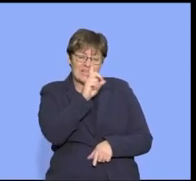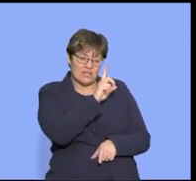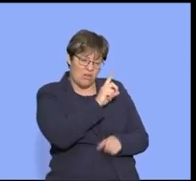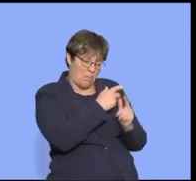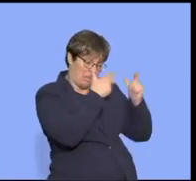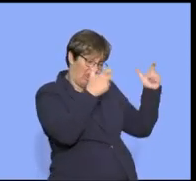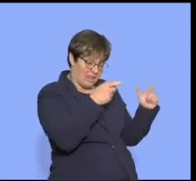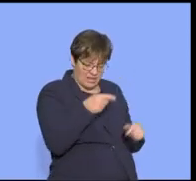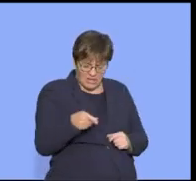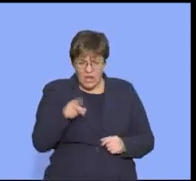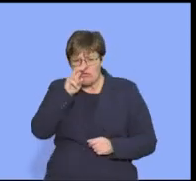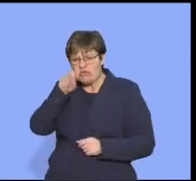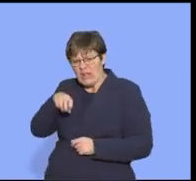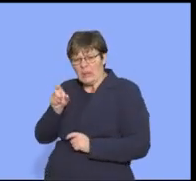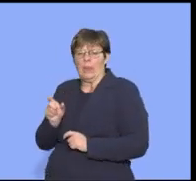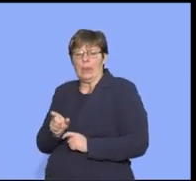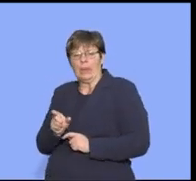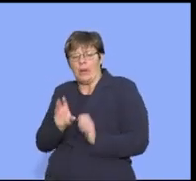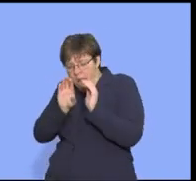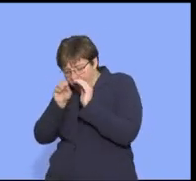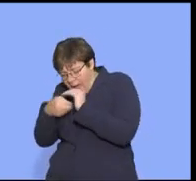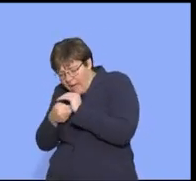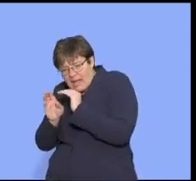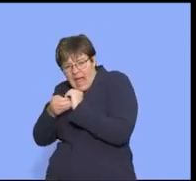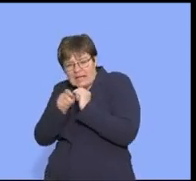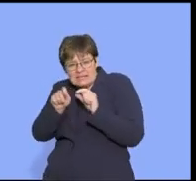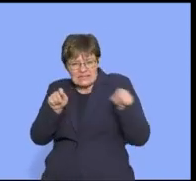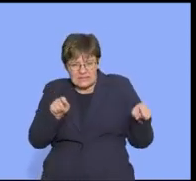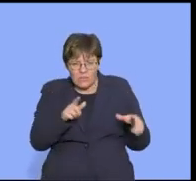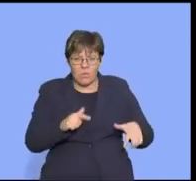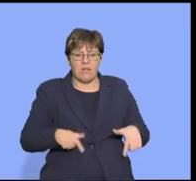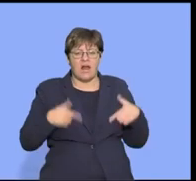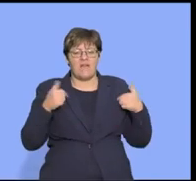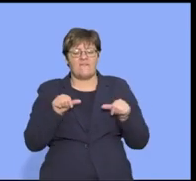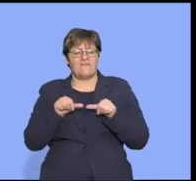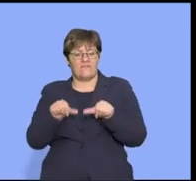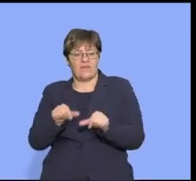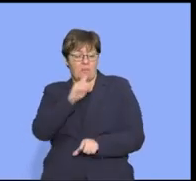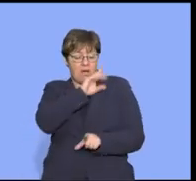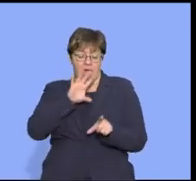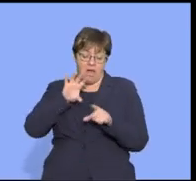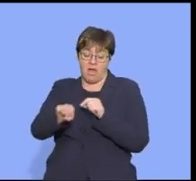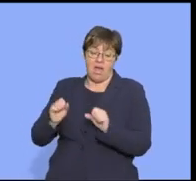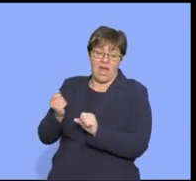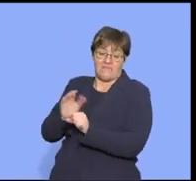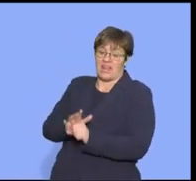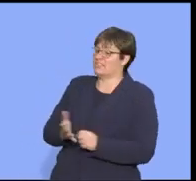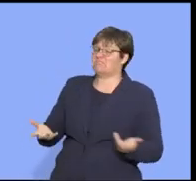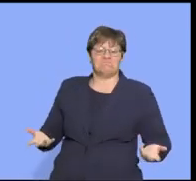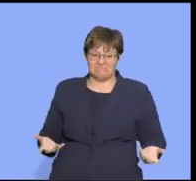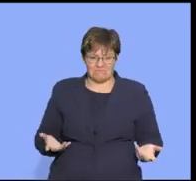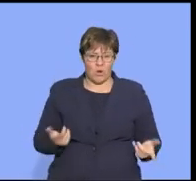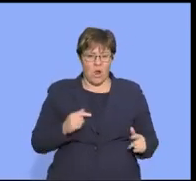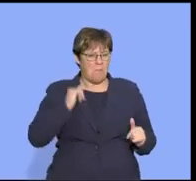huge, these little rat-like creatures managed to hide away and survive without being affected by